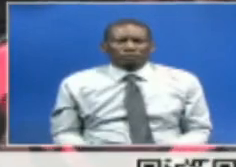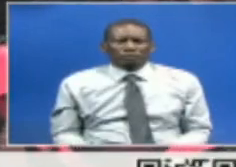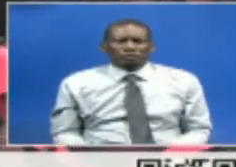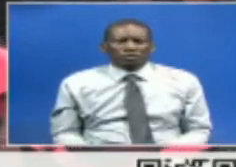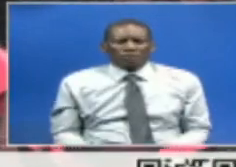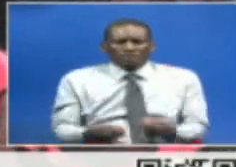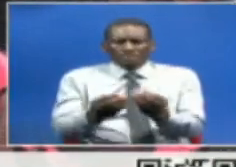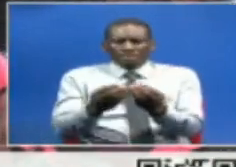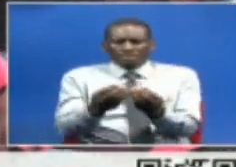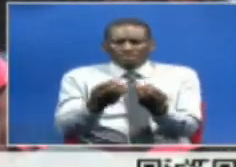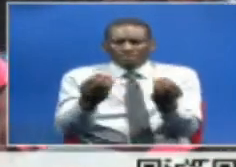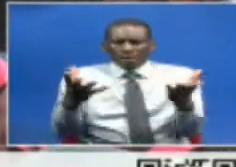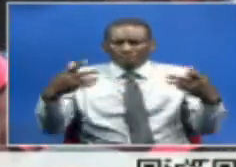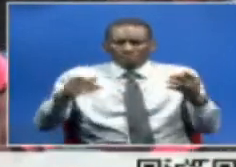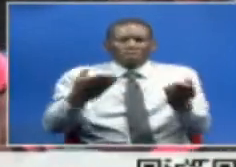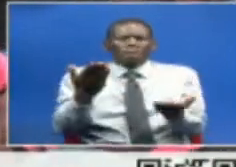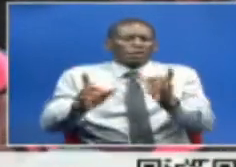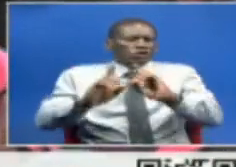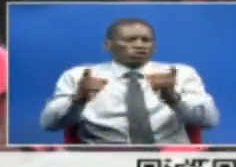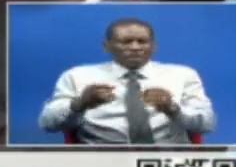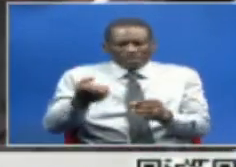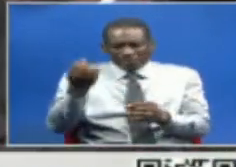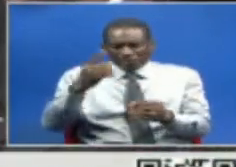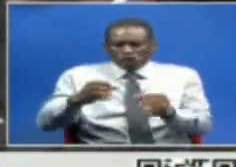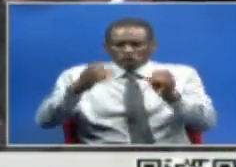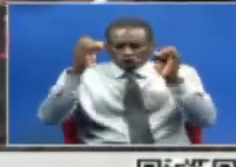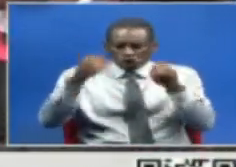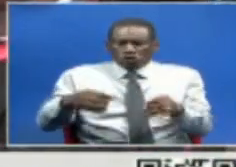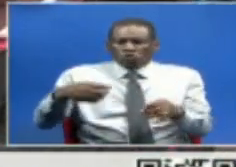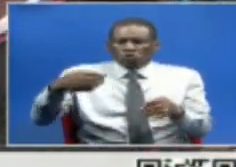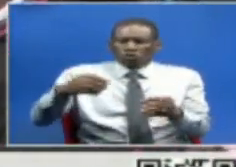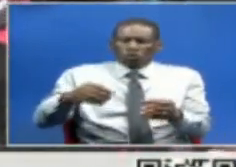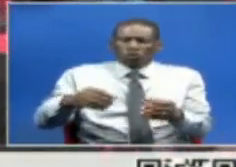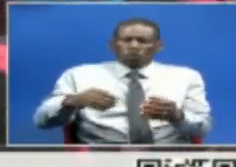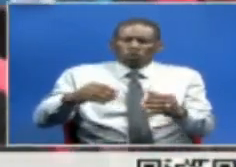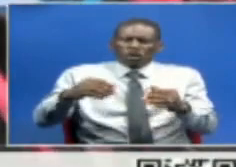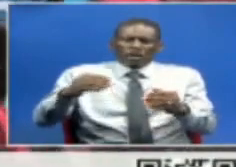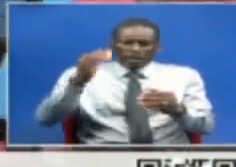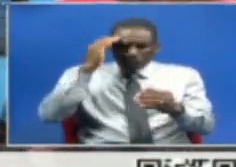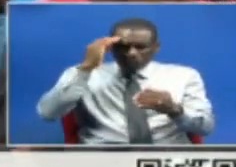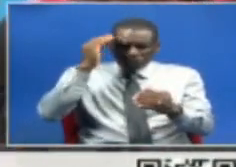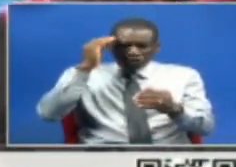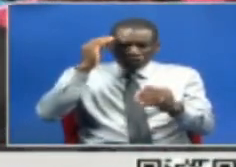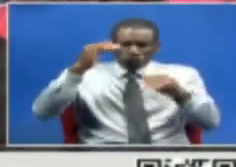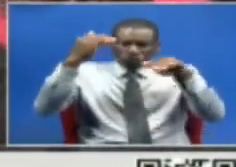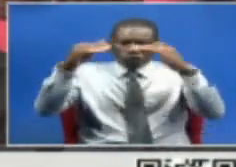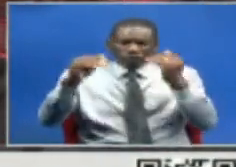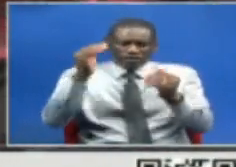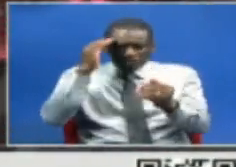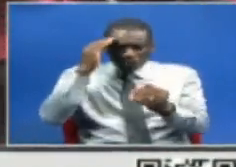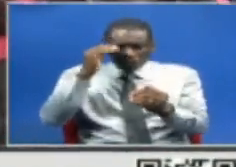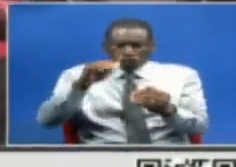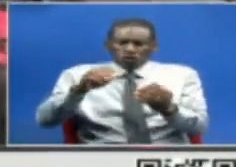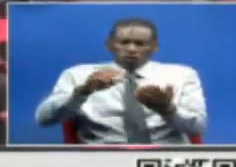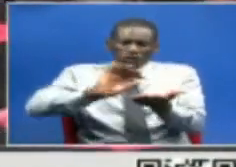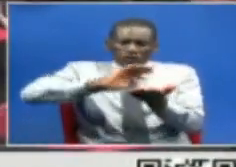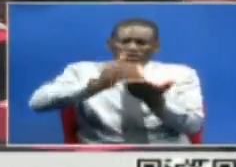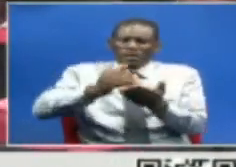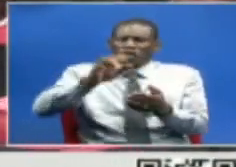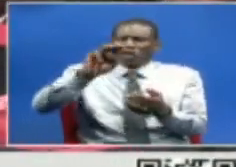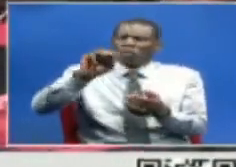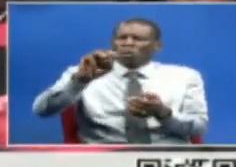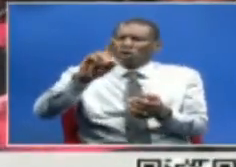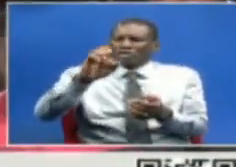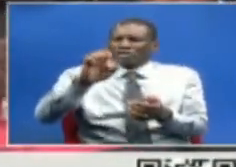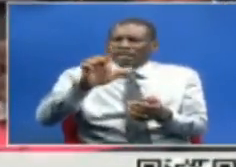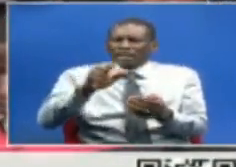Many may not understand the new higher education funding model set up by the Kenya Kwanza administration, which is already facing a